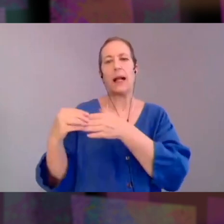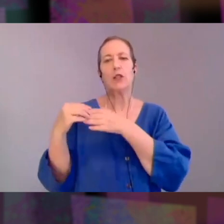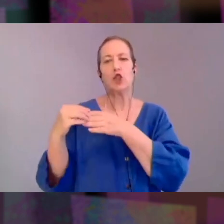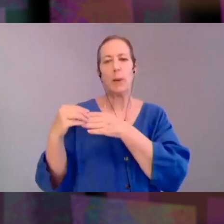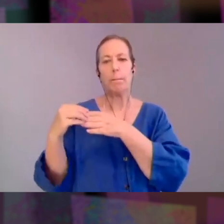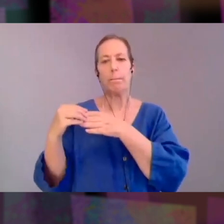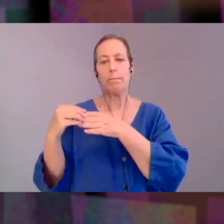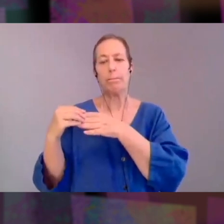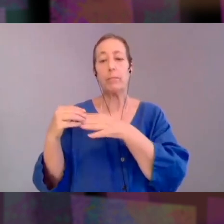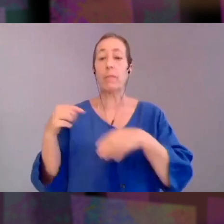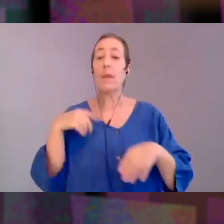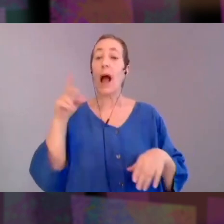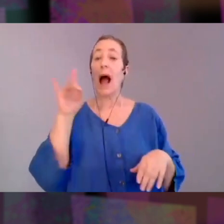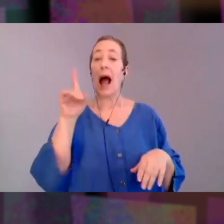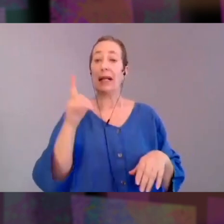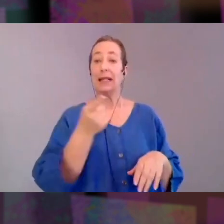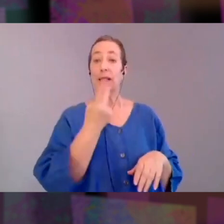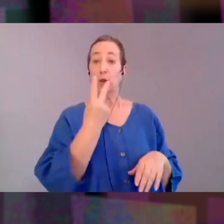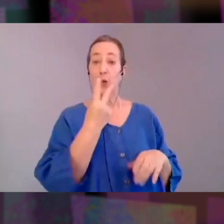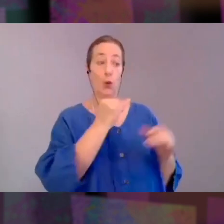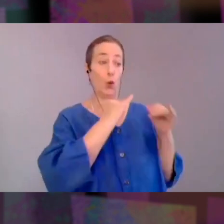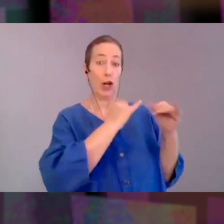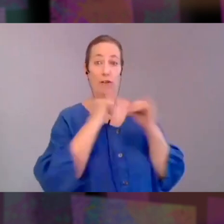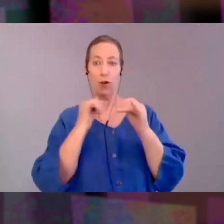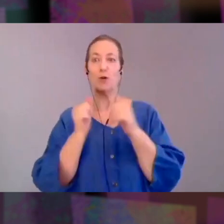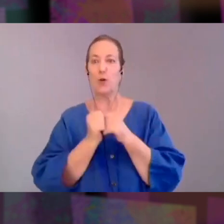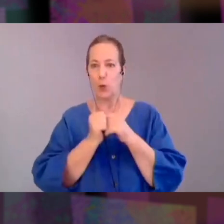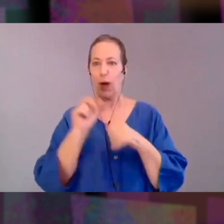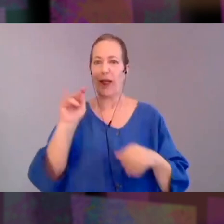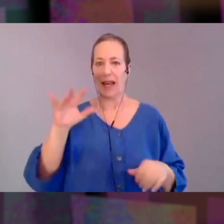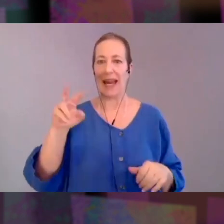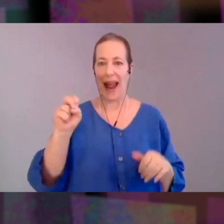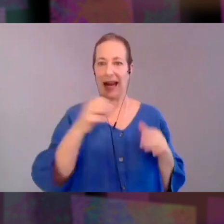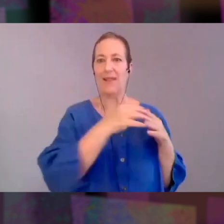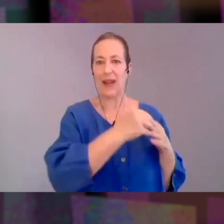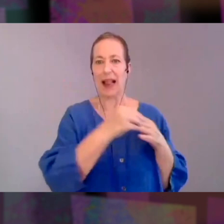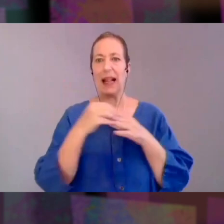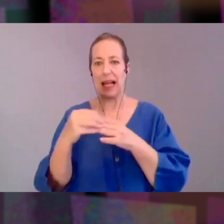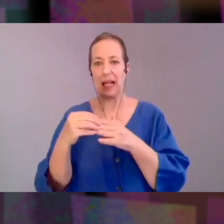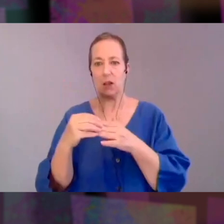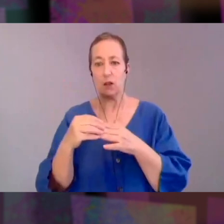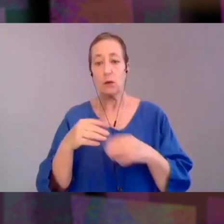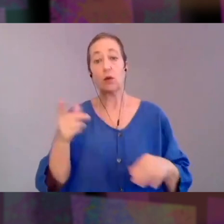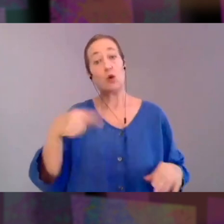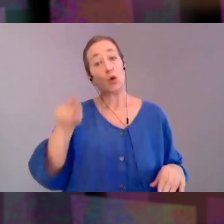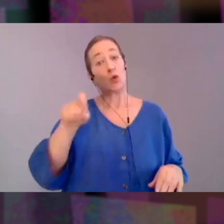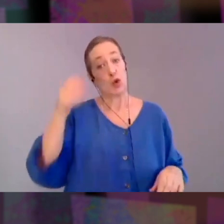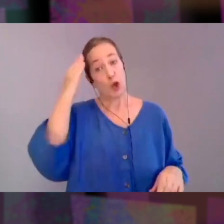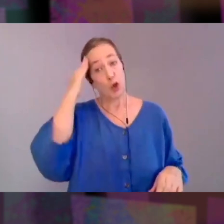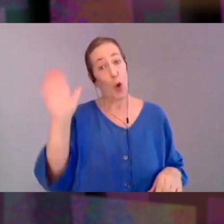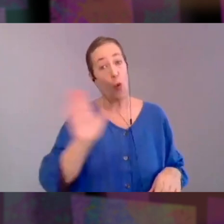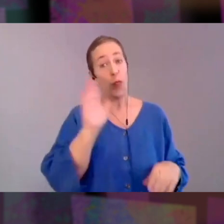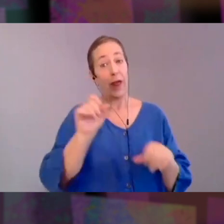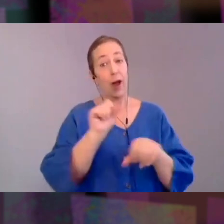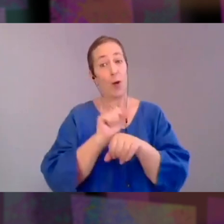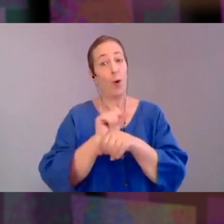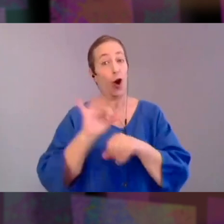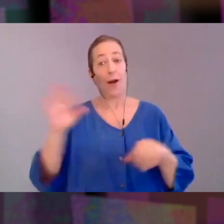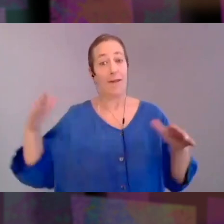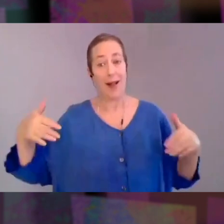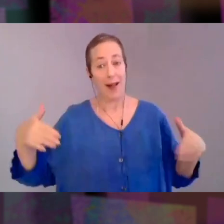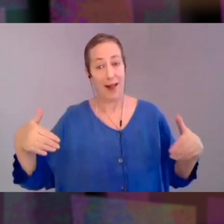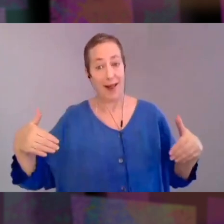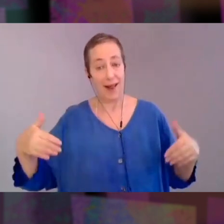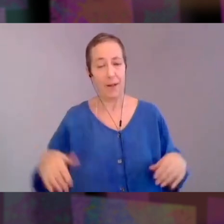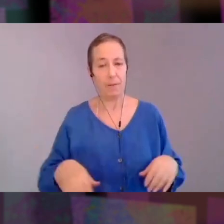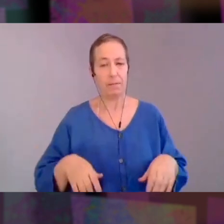with incredible Native leaders. These are artists whose work you should know if you don't already. They share their practices and some of